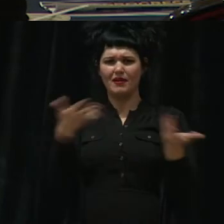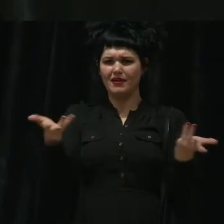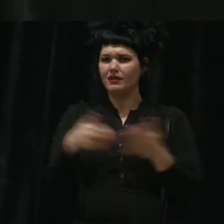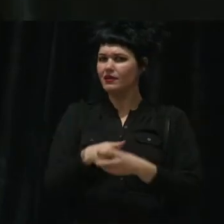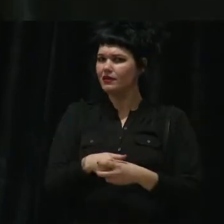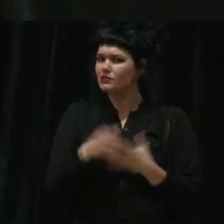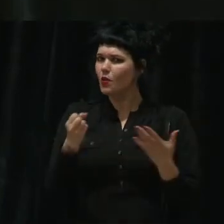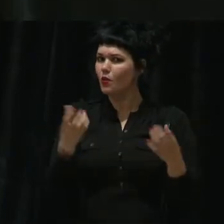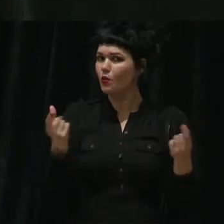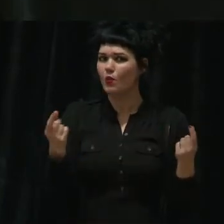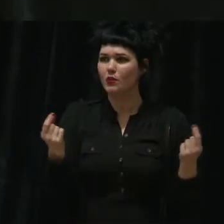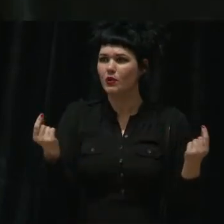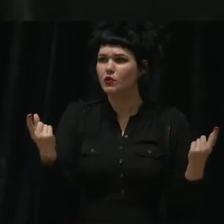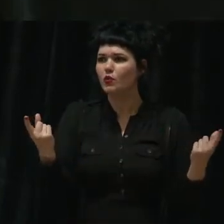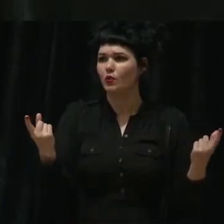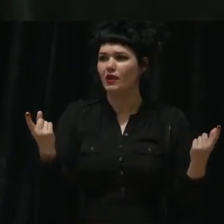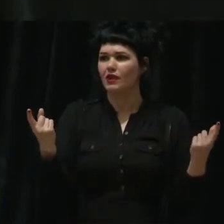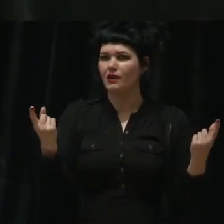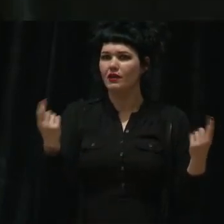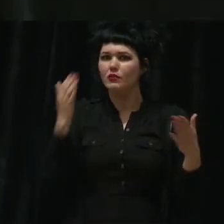Well, so the,